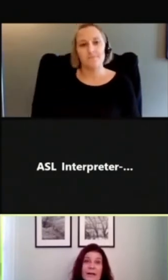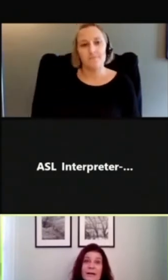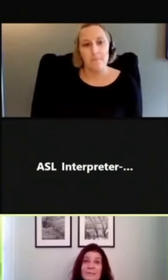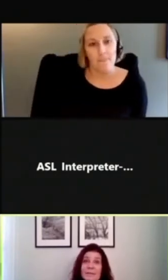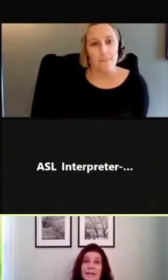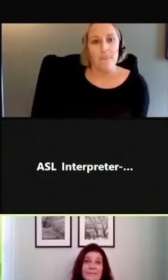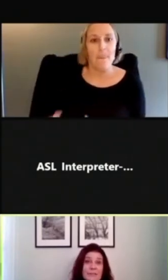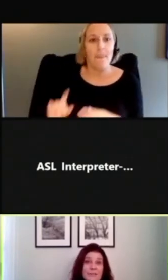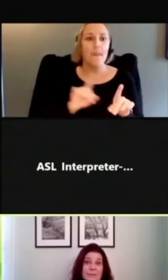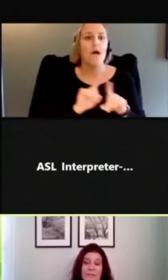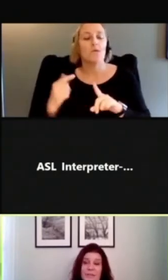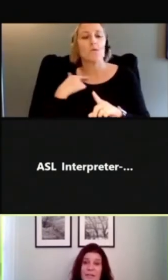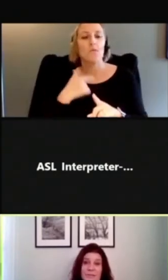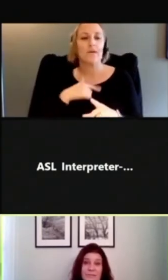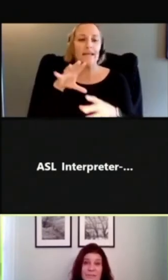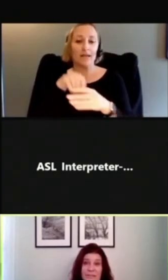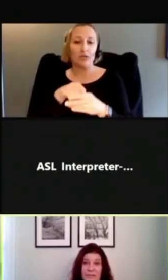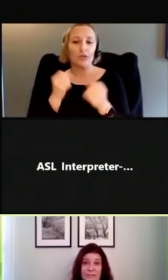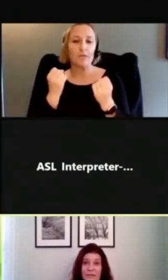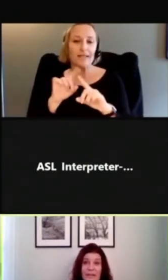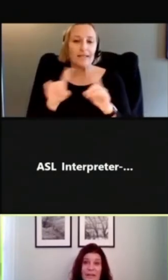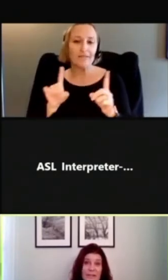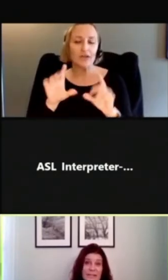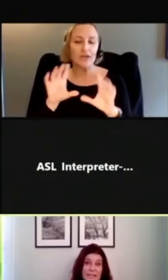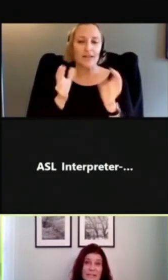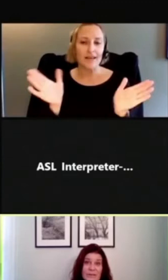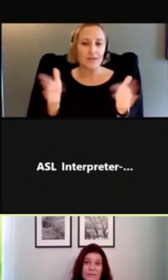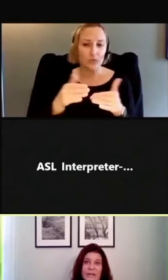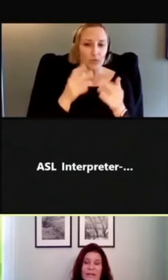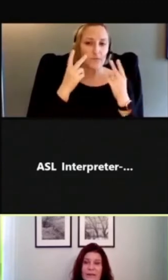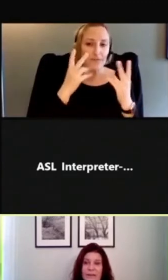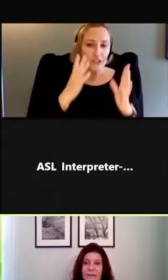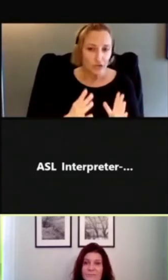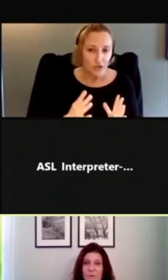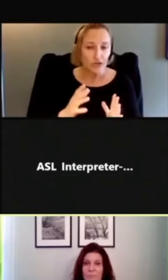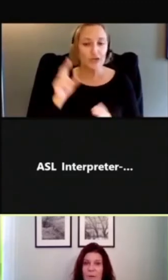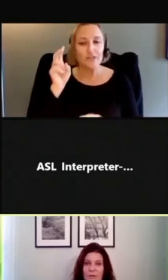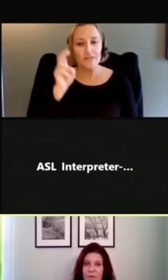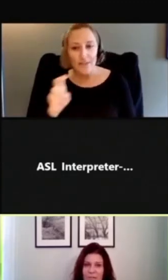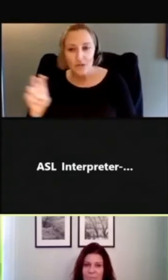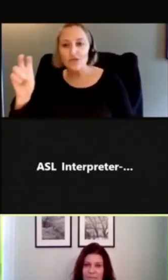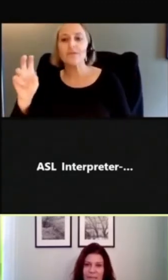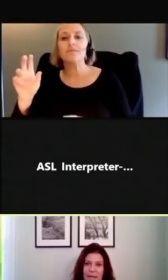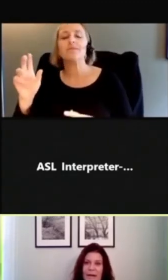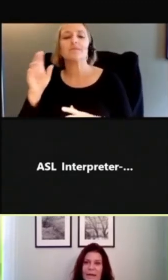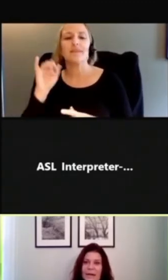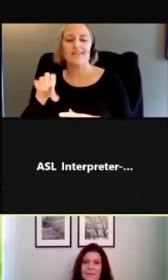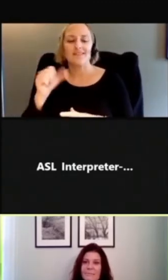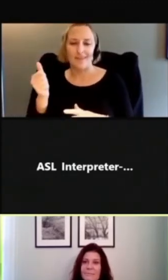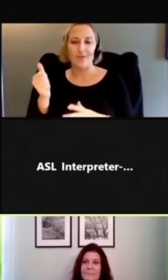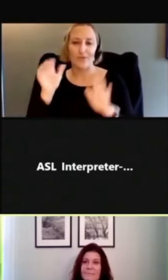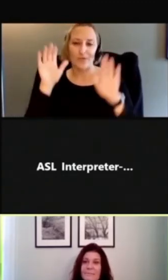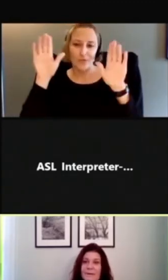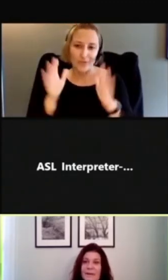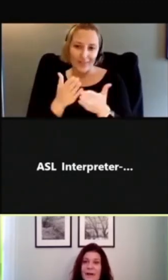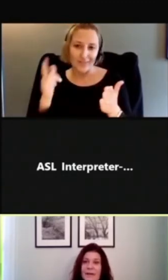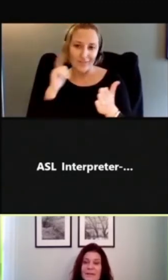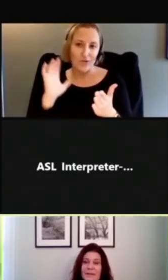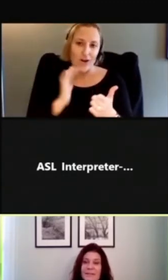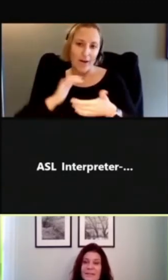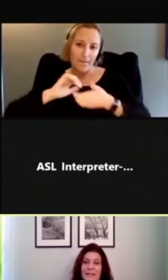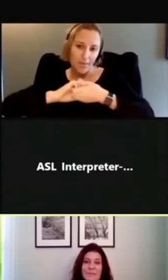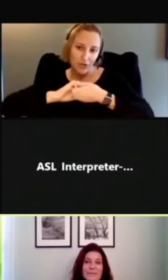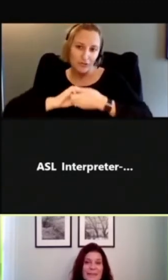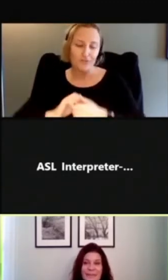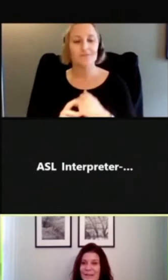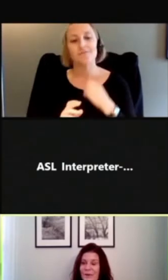incorporate a lot of field trips and classroom visitors. So again, this is another great area for partnerships. A lot